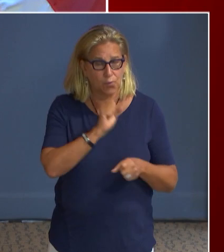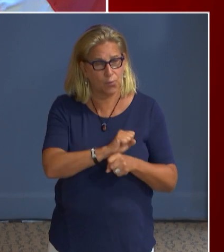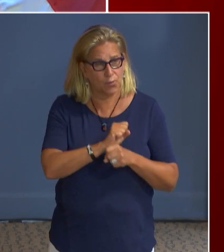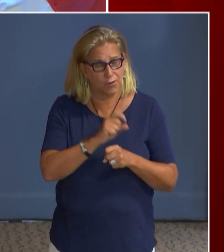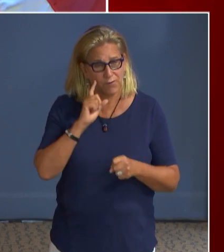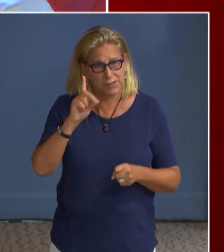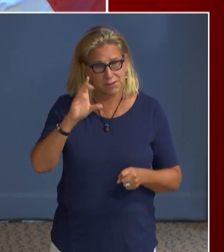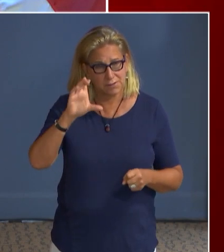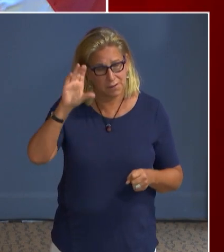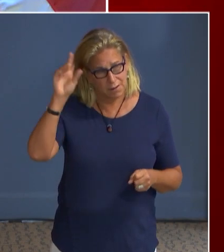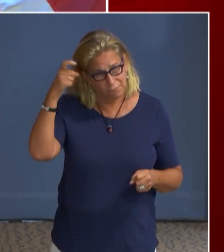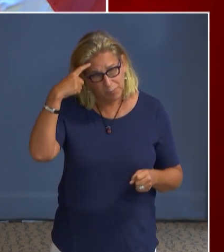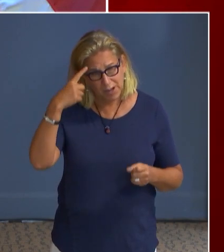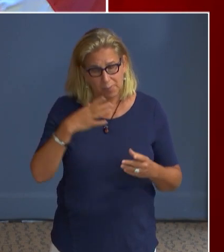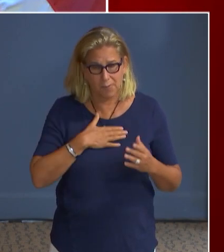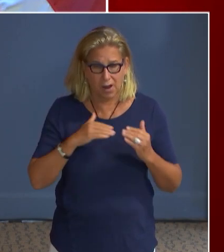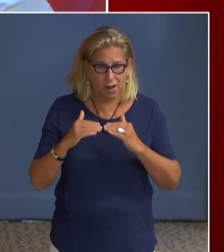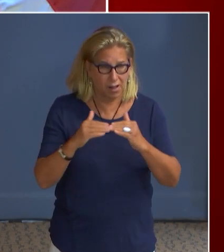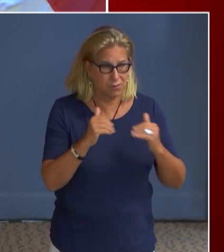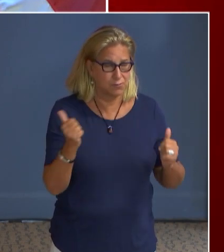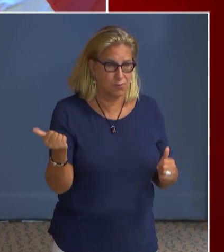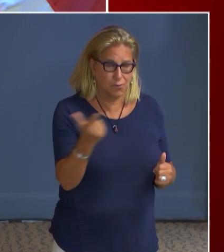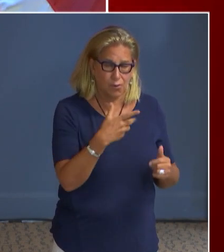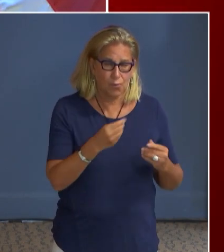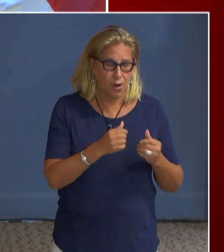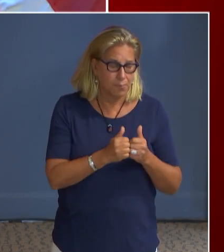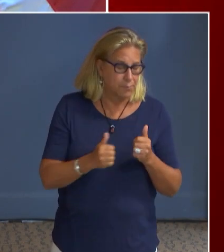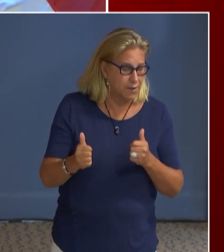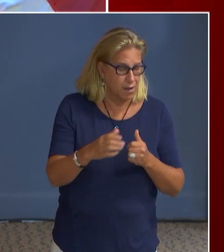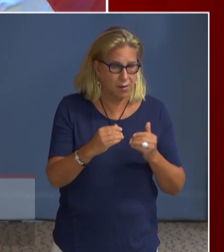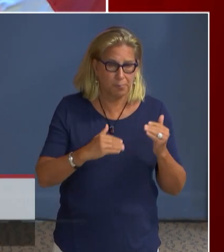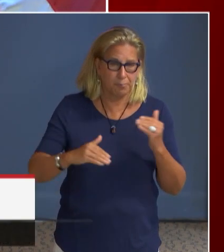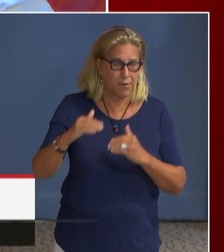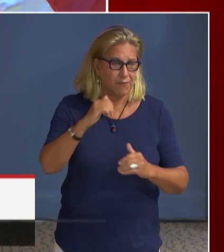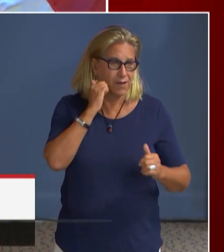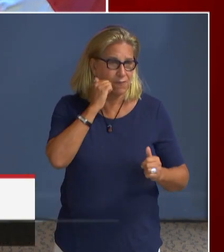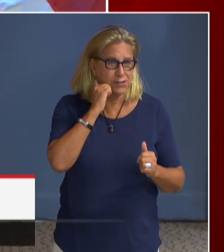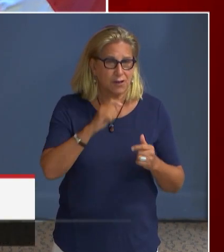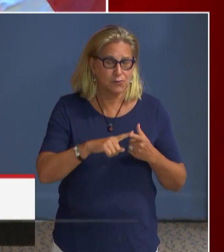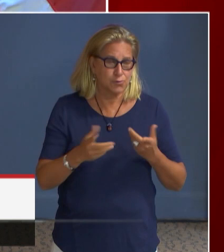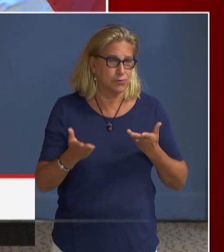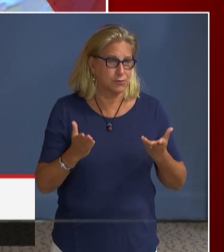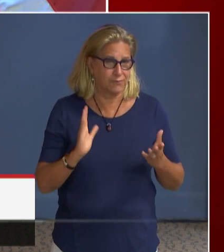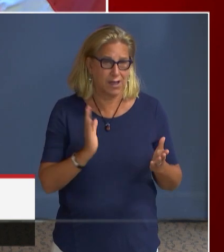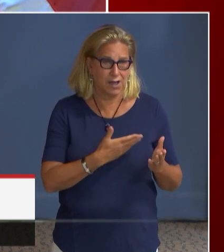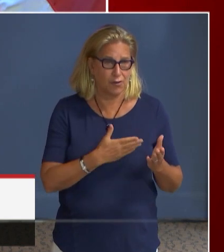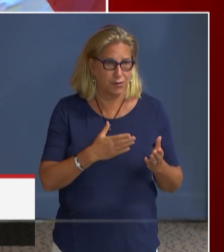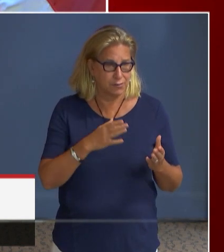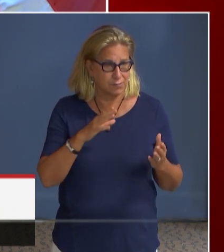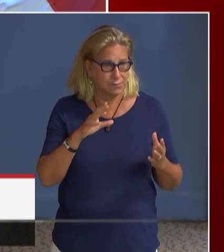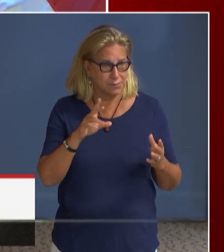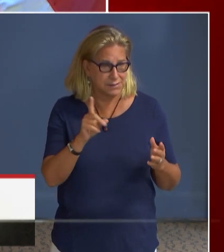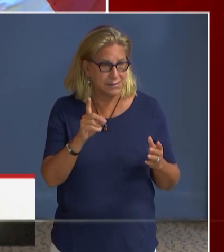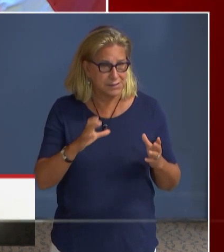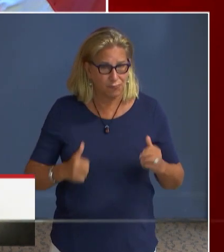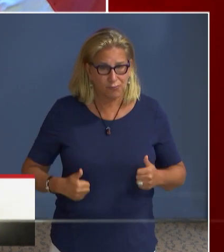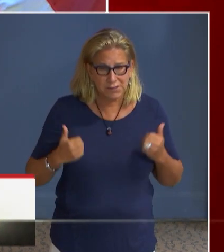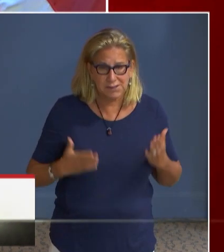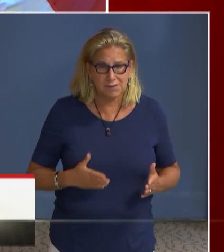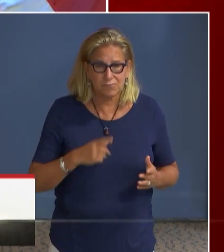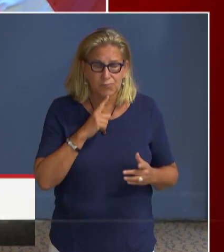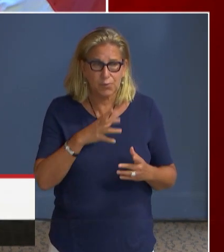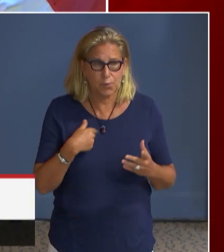above and beyond the call of duty every day to serve the greater good. As we all know, Washington, D.C. is a growing and prospering